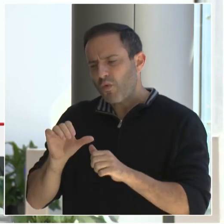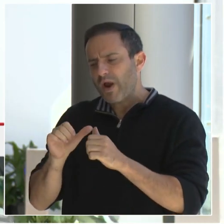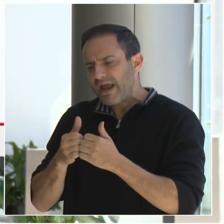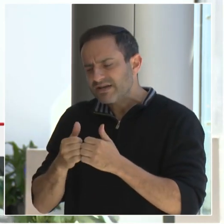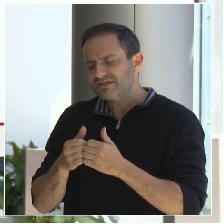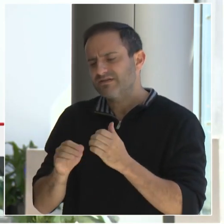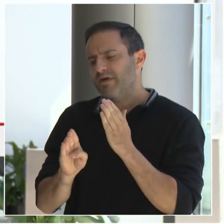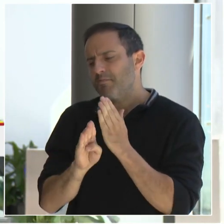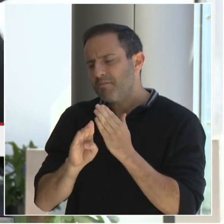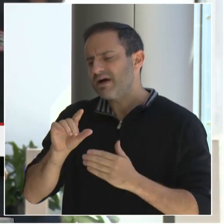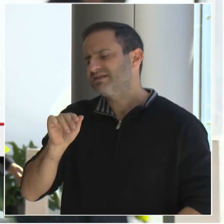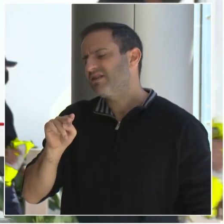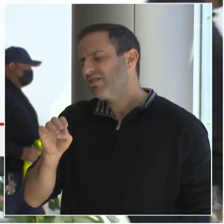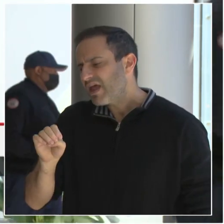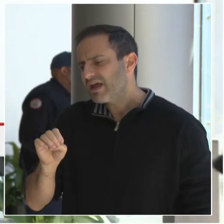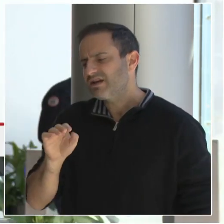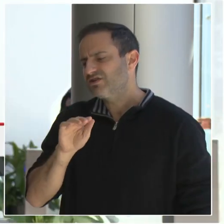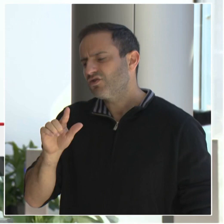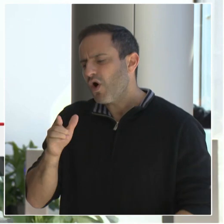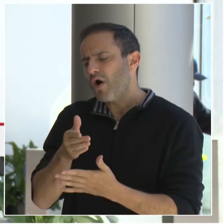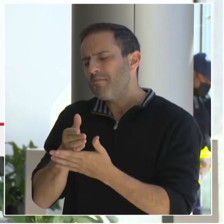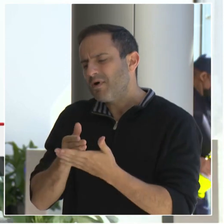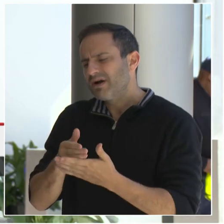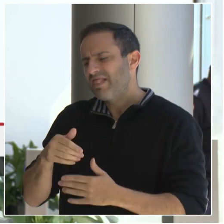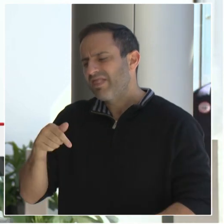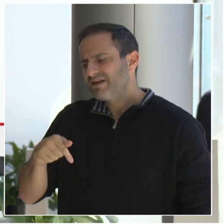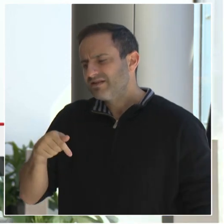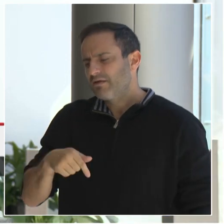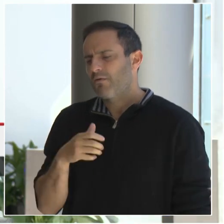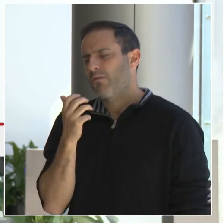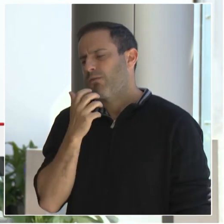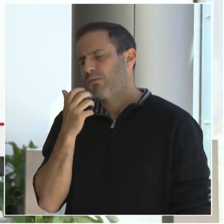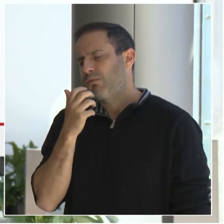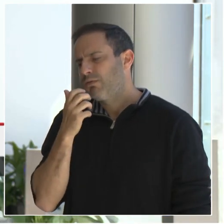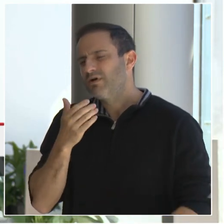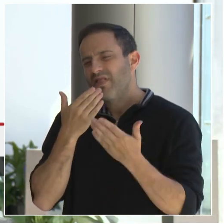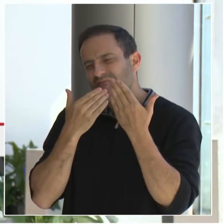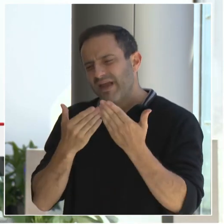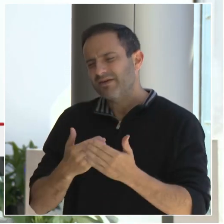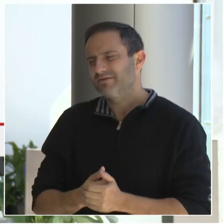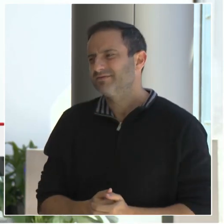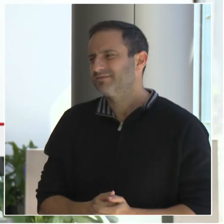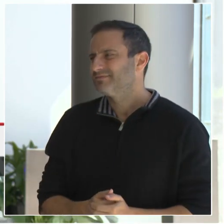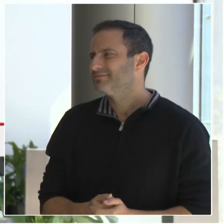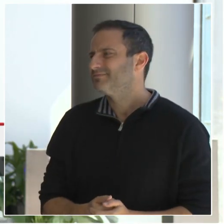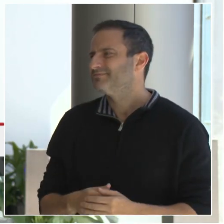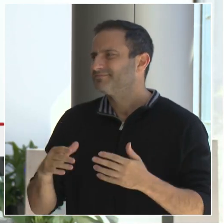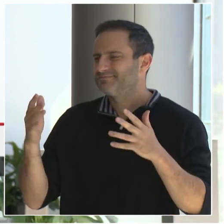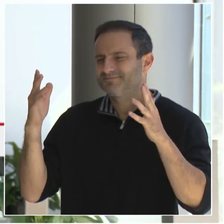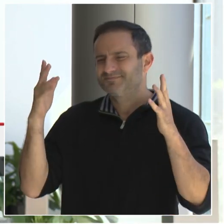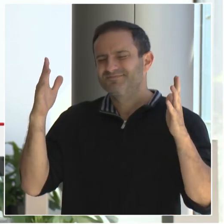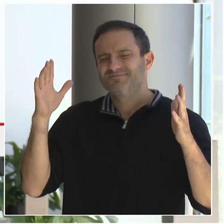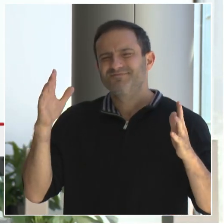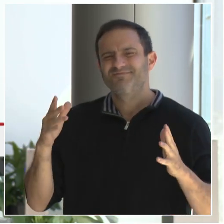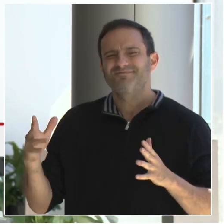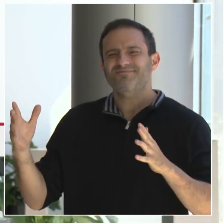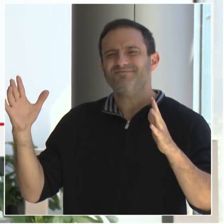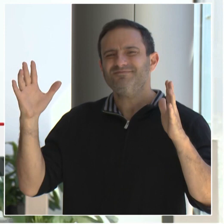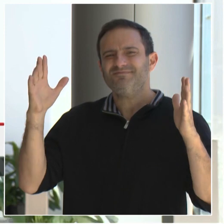zero emissions. It's all part of the mix, and you've been phenomenal at that, so thank you very much. Let's give our mayor one round of applause.